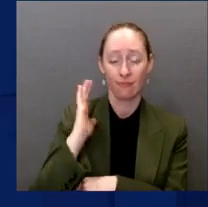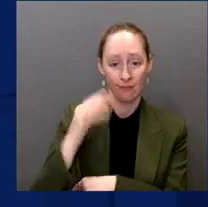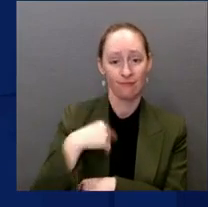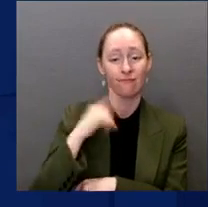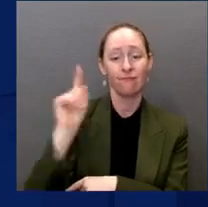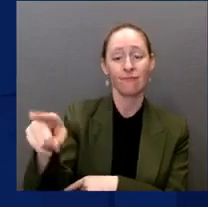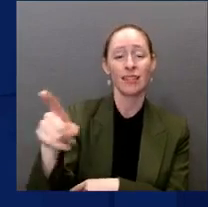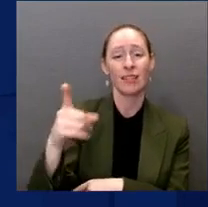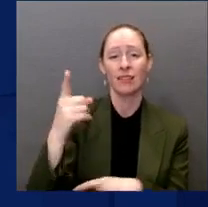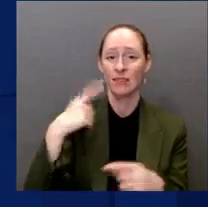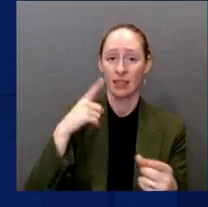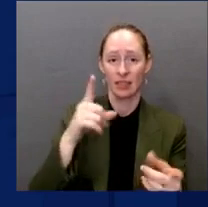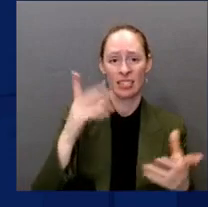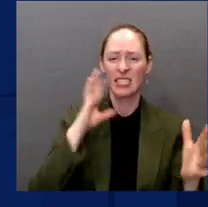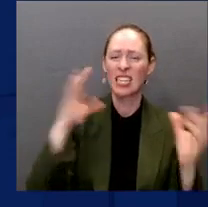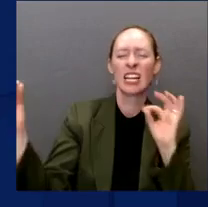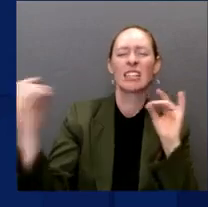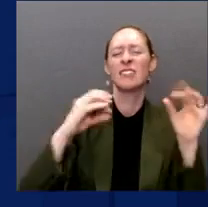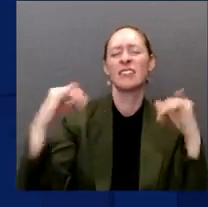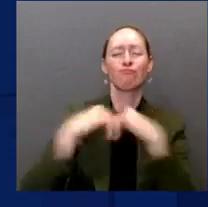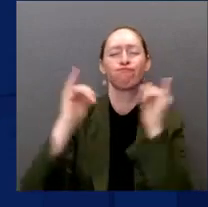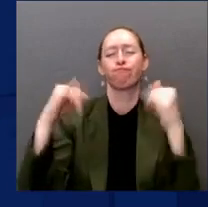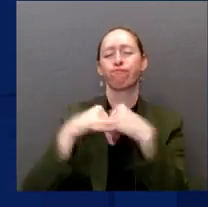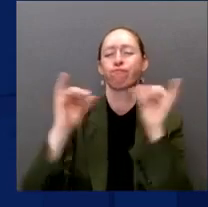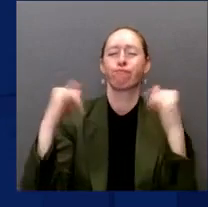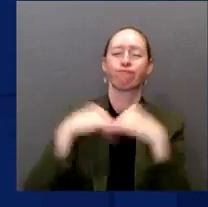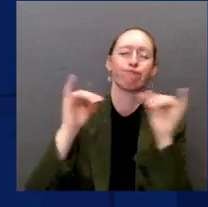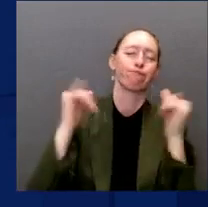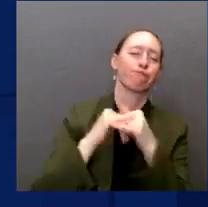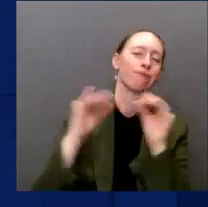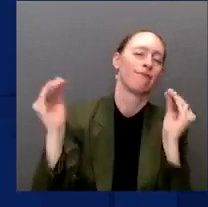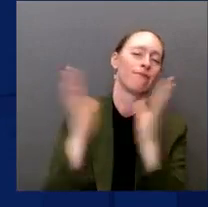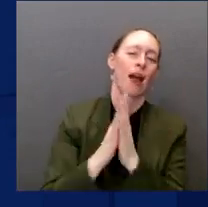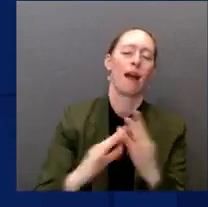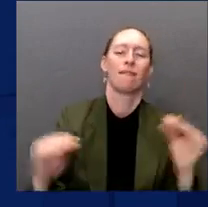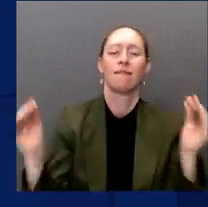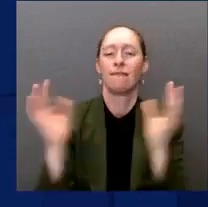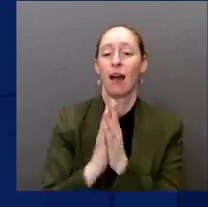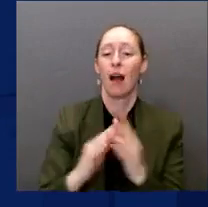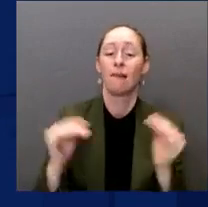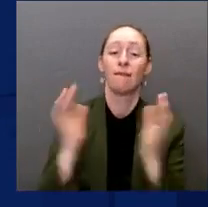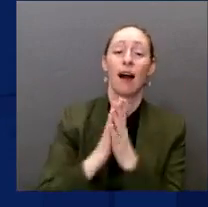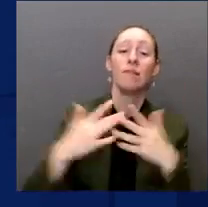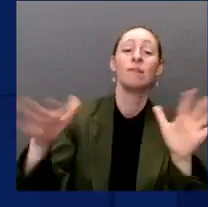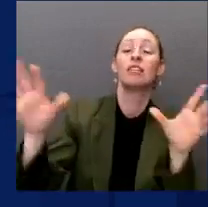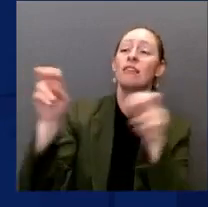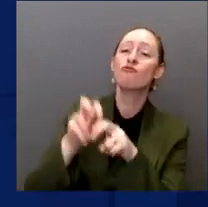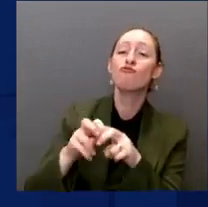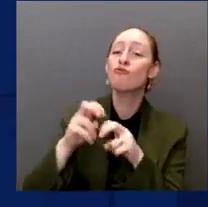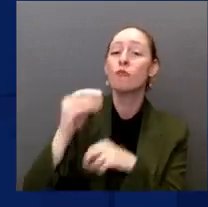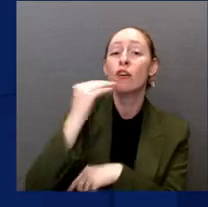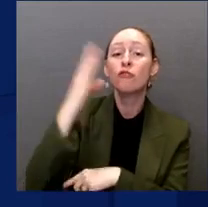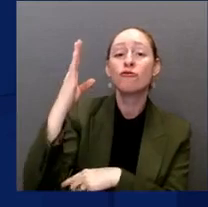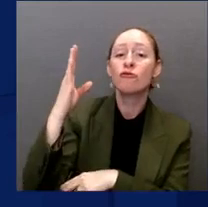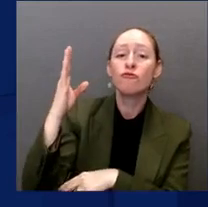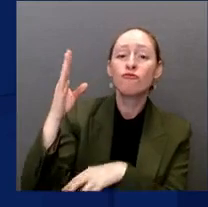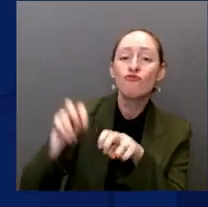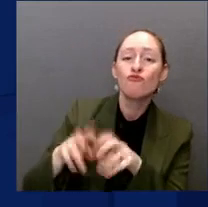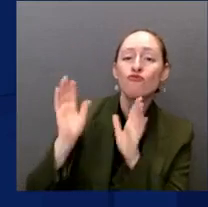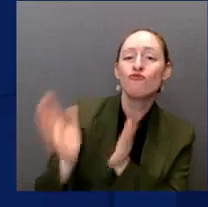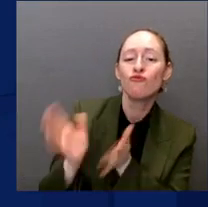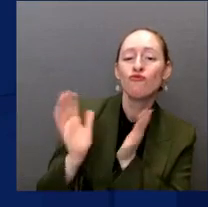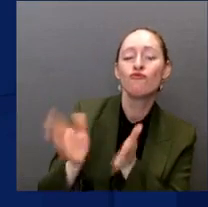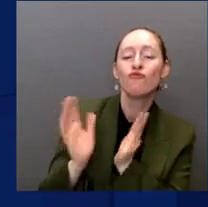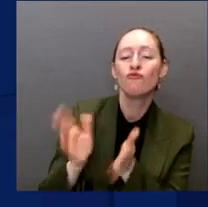The point is, every senator can acknowledge that. This should be an organizing element